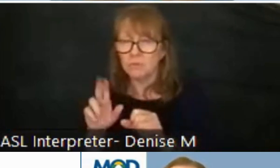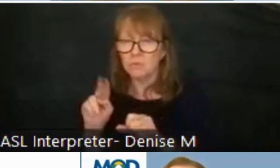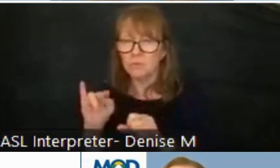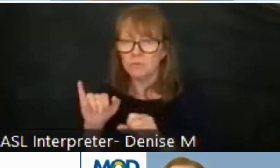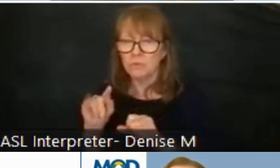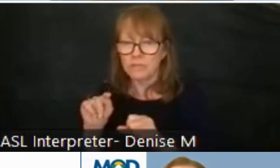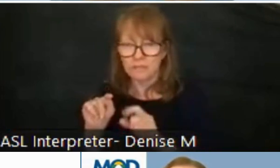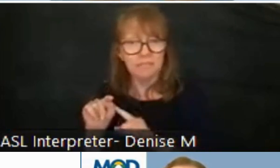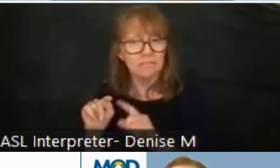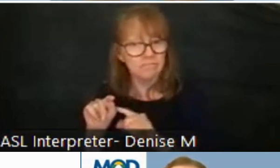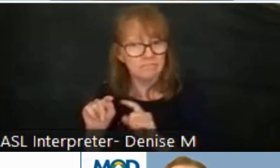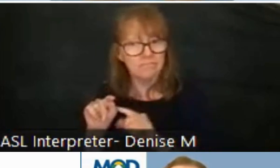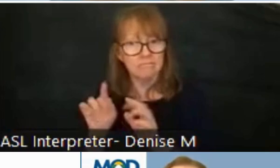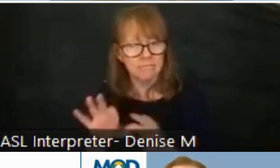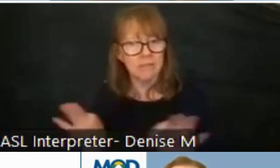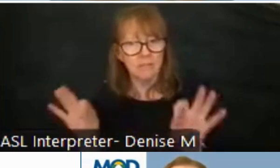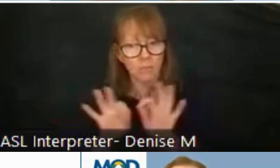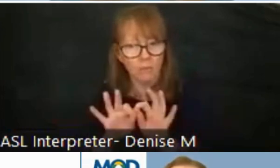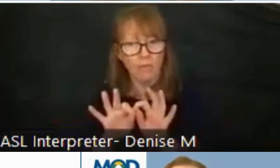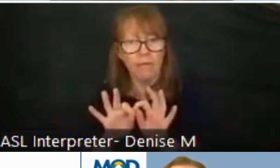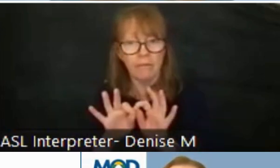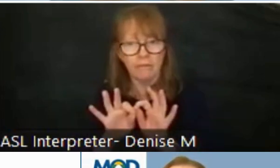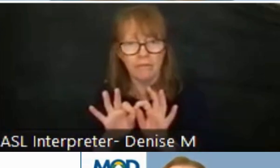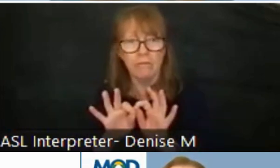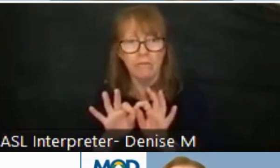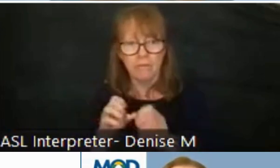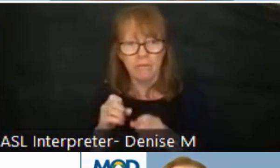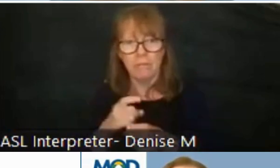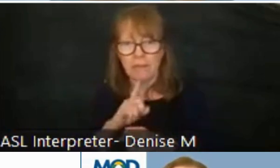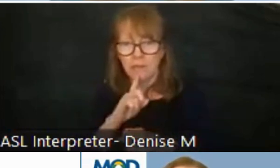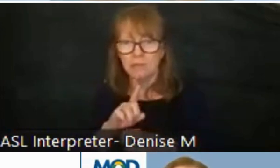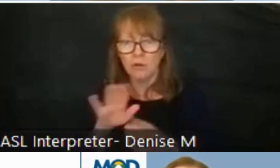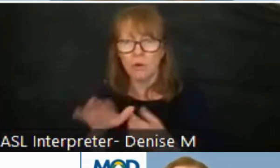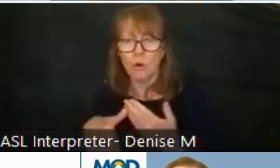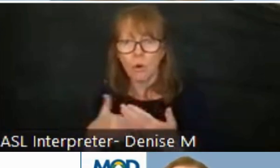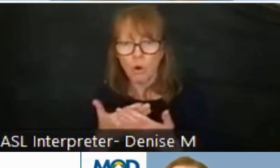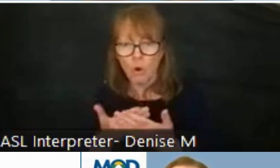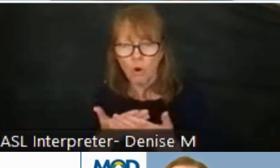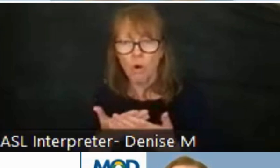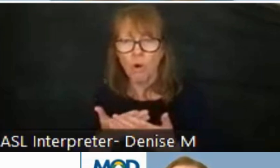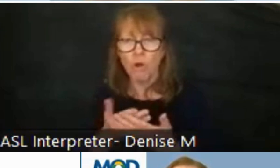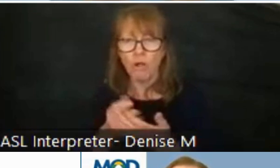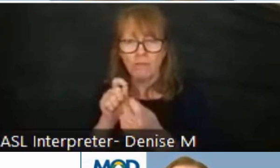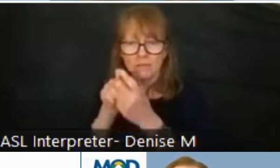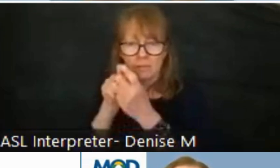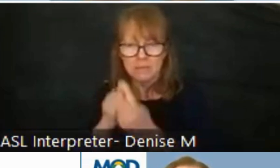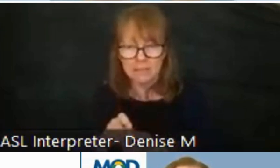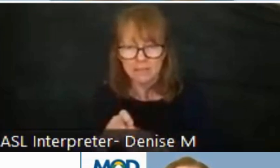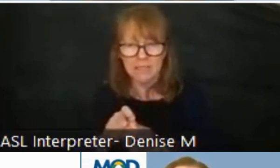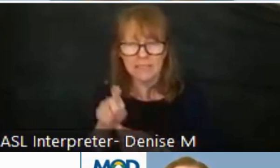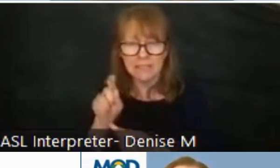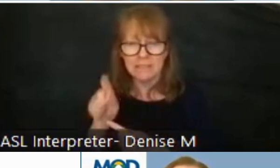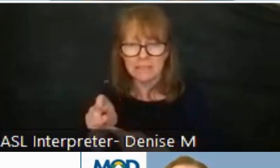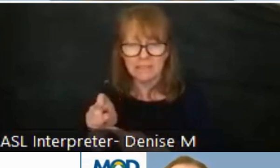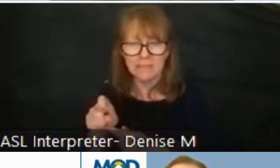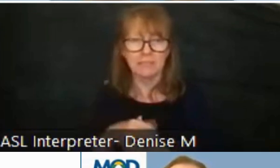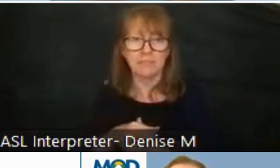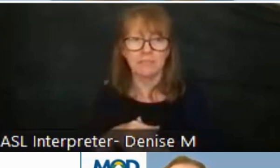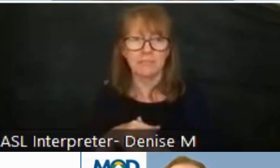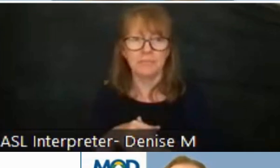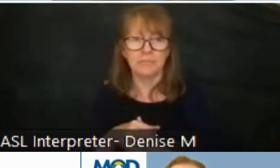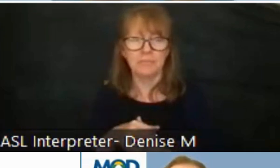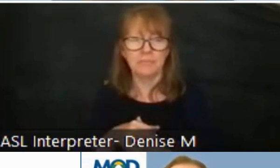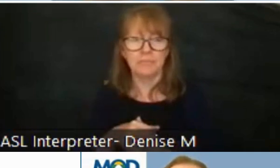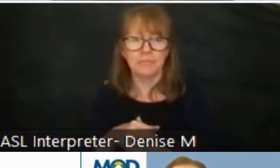pretty important feature, so you want to make sure you include all of the features she needs in a parking space. Here, it seems like she's only looking